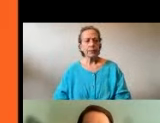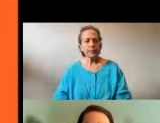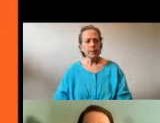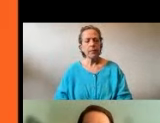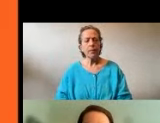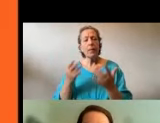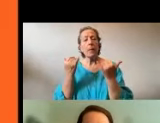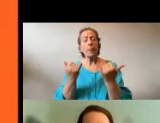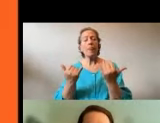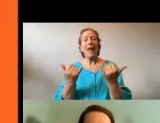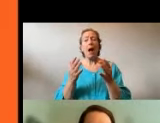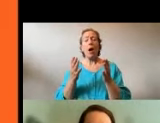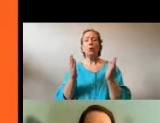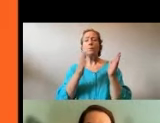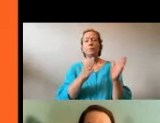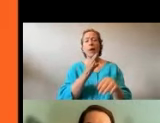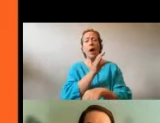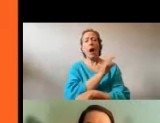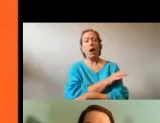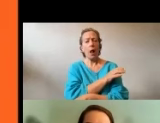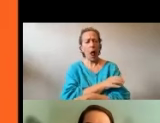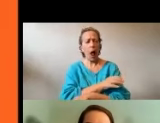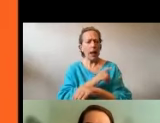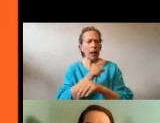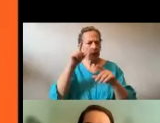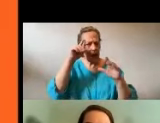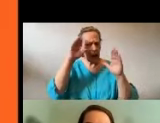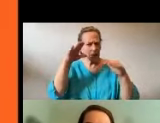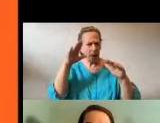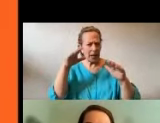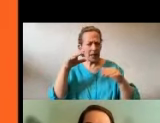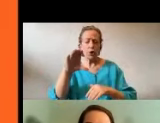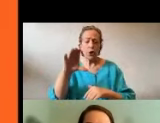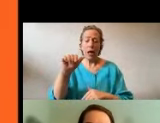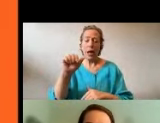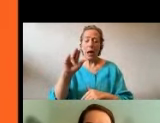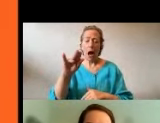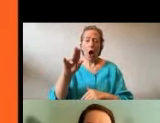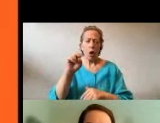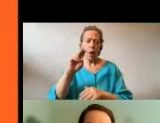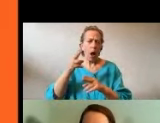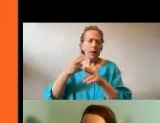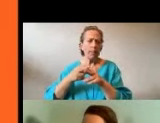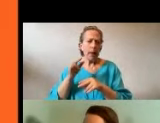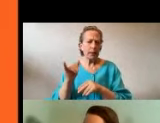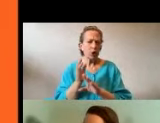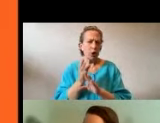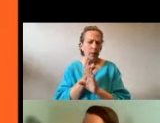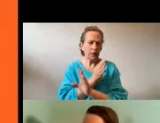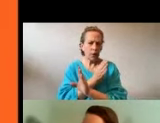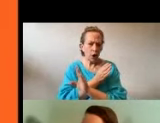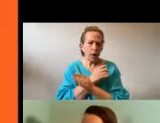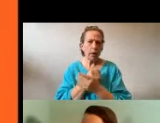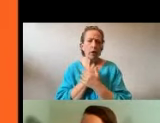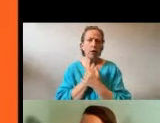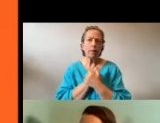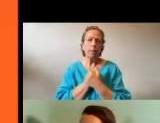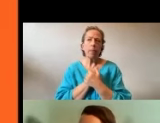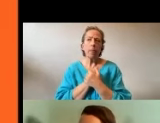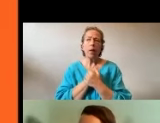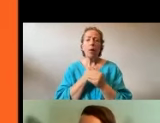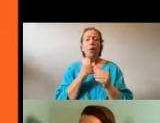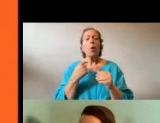far as managing expectations, and Caroline kind of touched on this earlier when she was talking about working with families and children and parents, we do